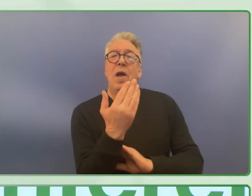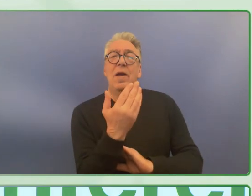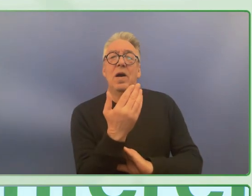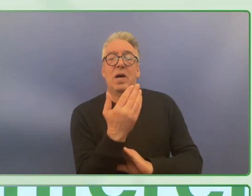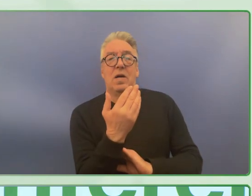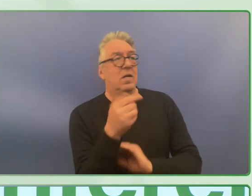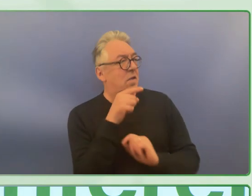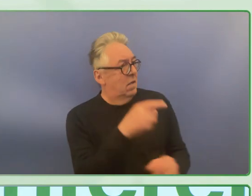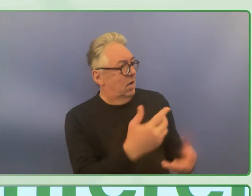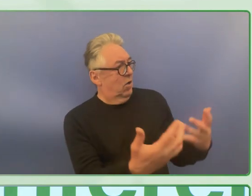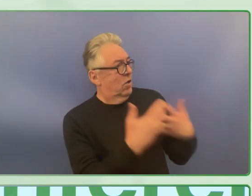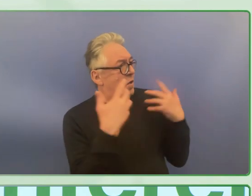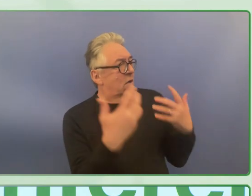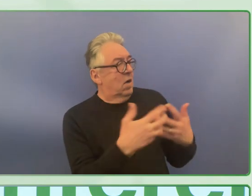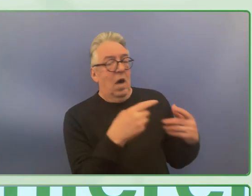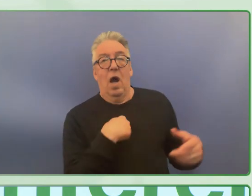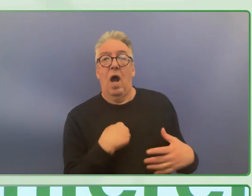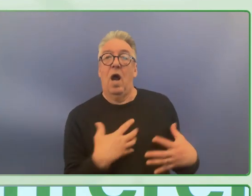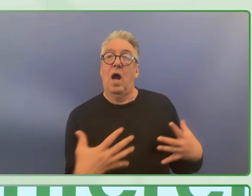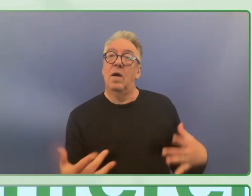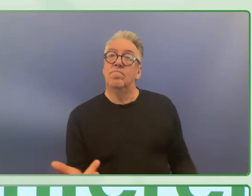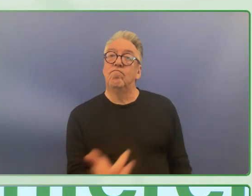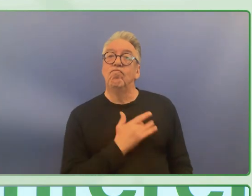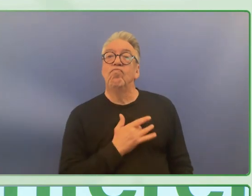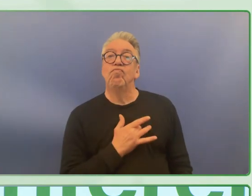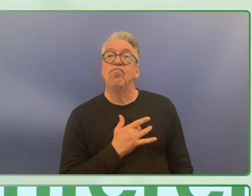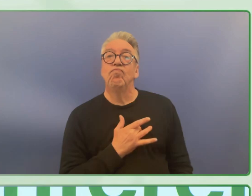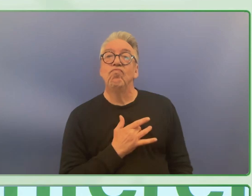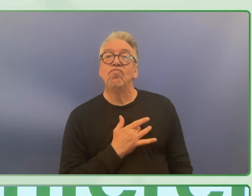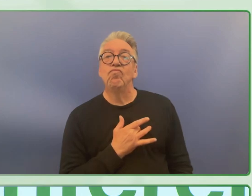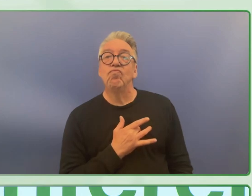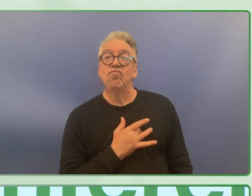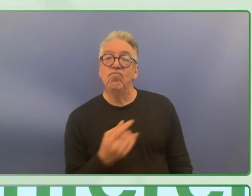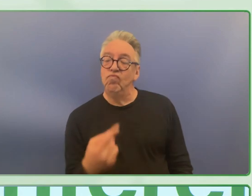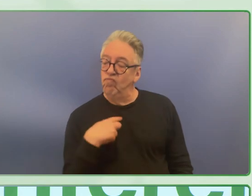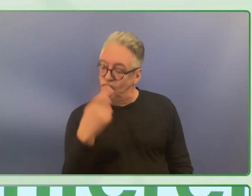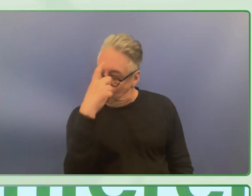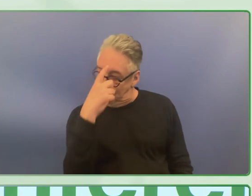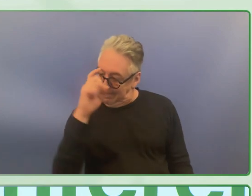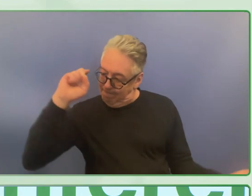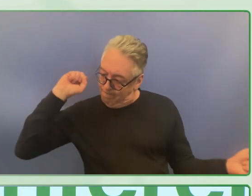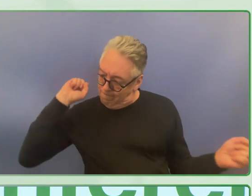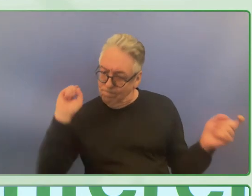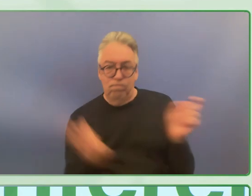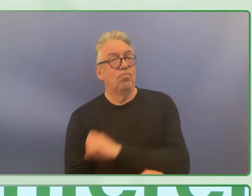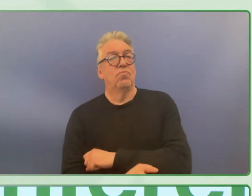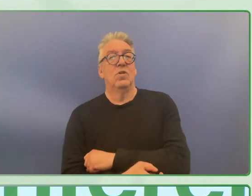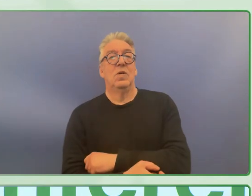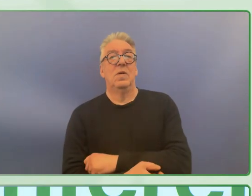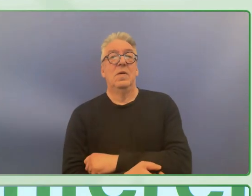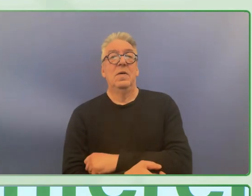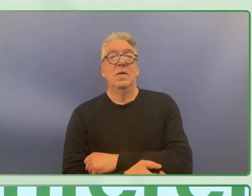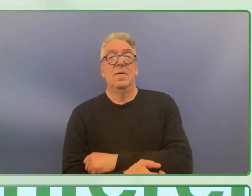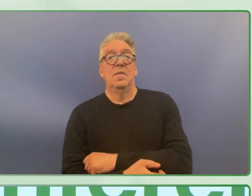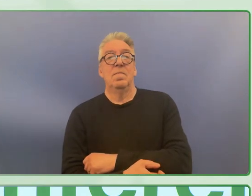and started in my colleague as well as in me a revolution. So we, along with our colleagues at TAI,